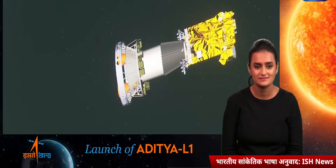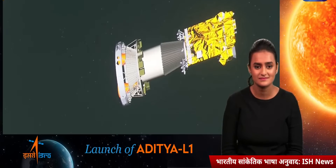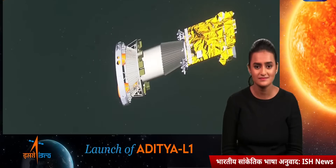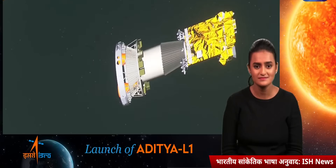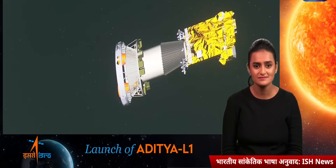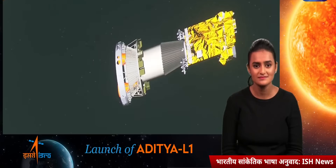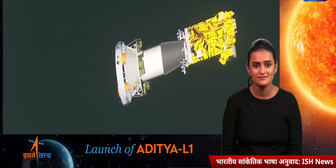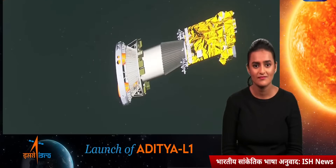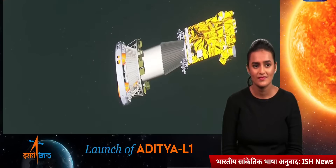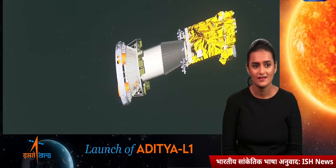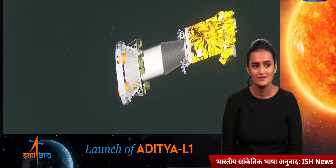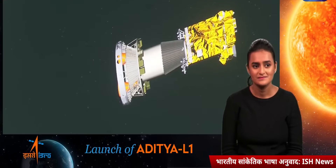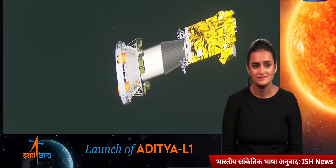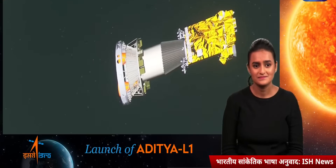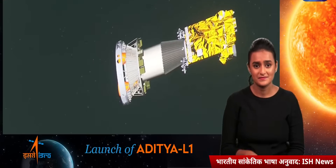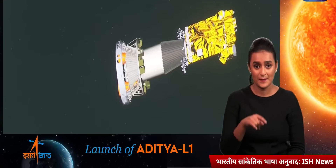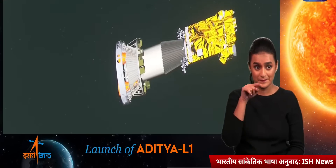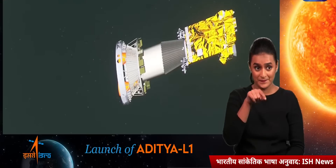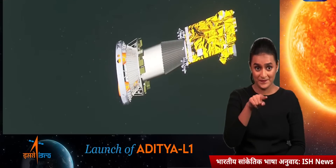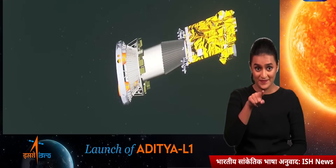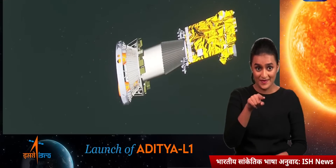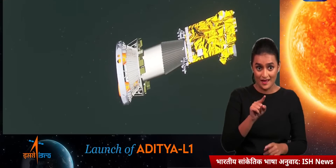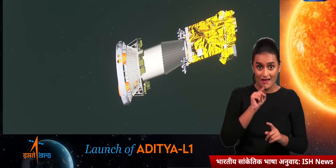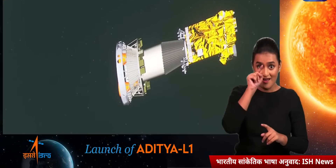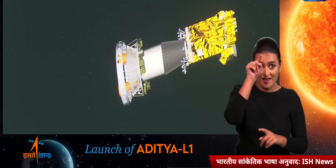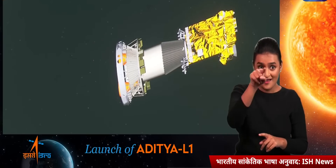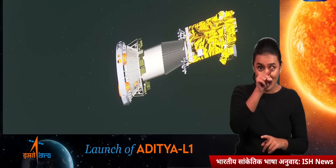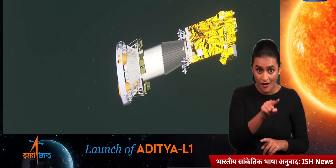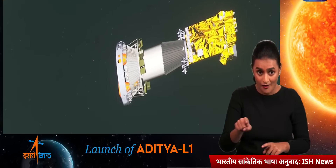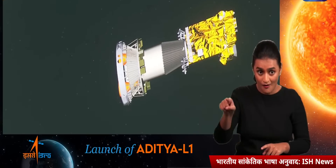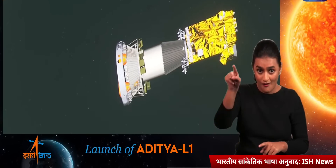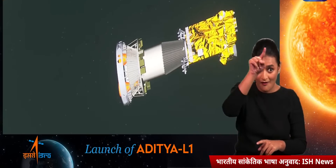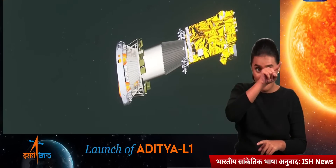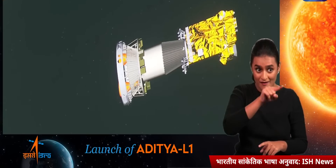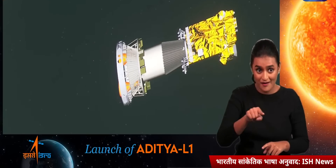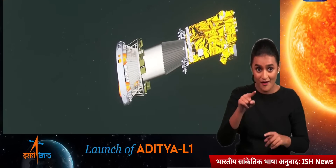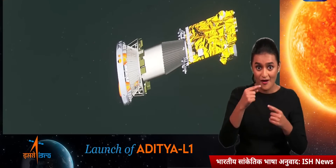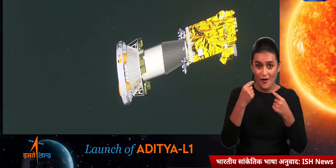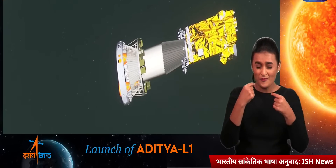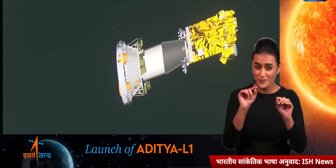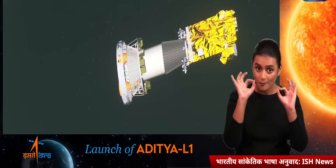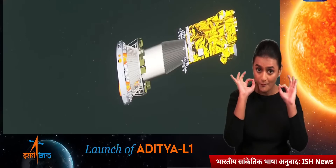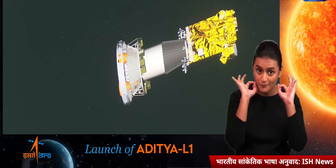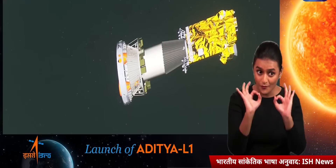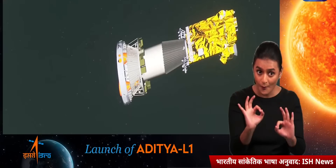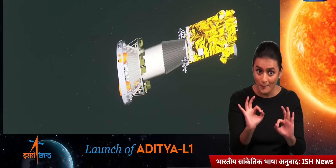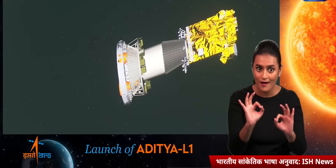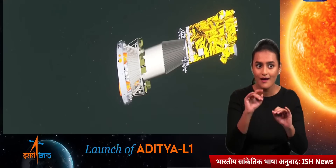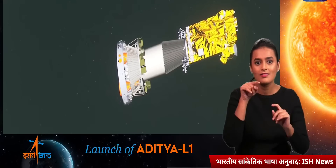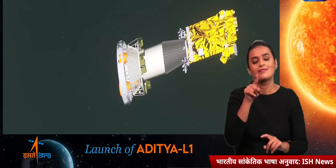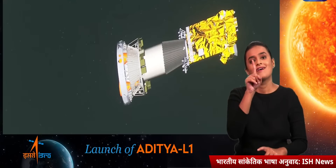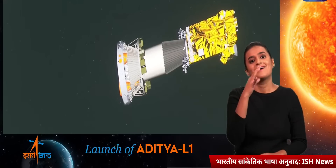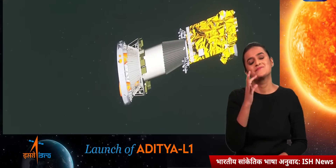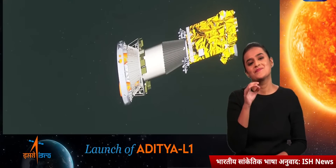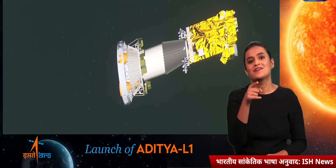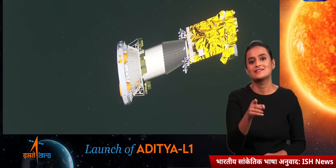But the correct orbital parameters at the time of injection are of prime importance.